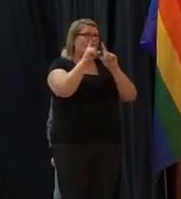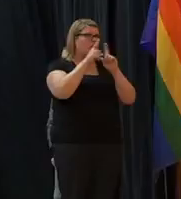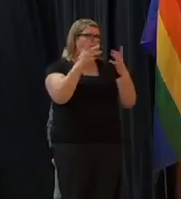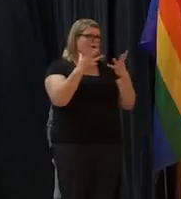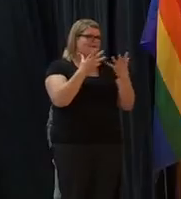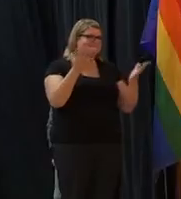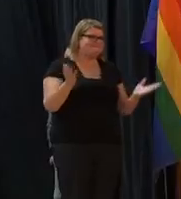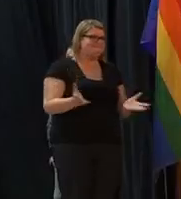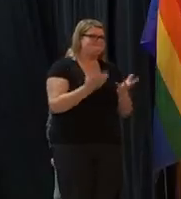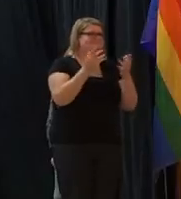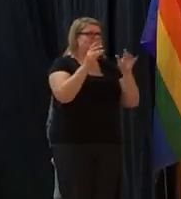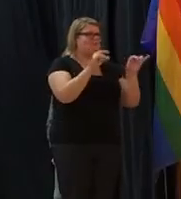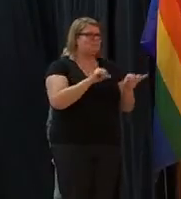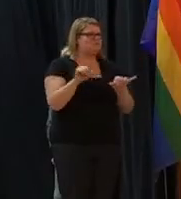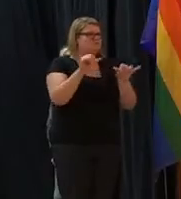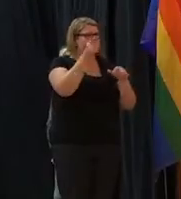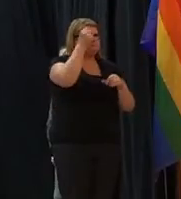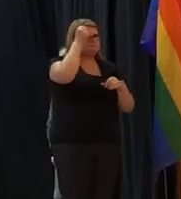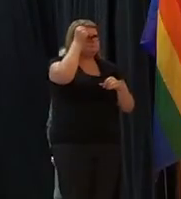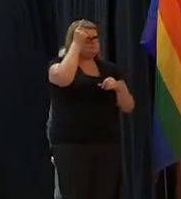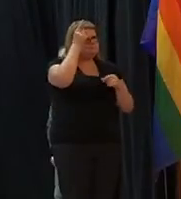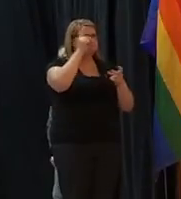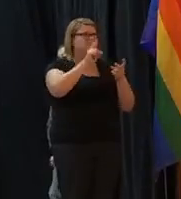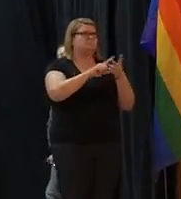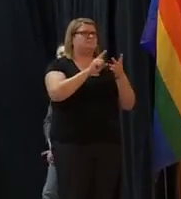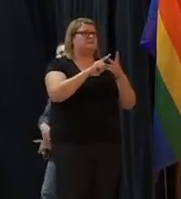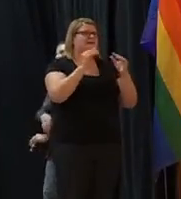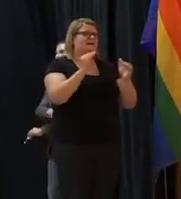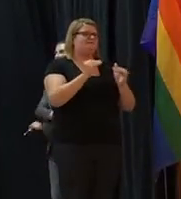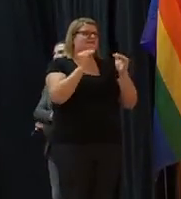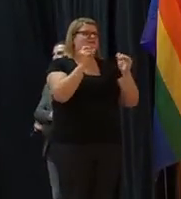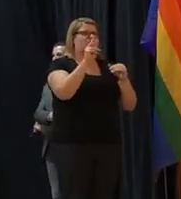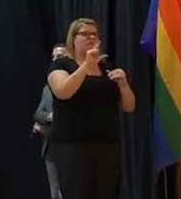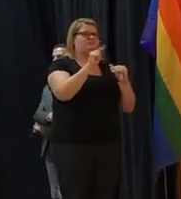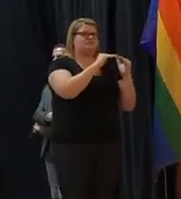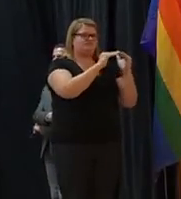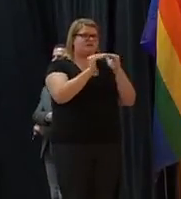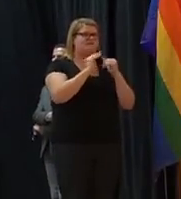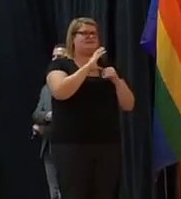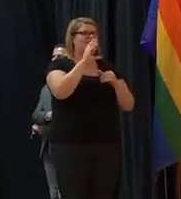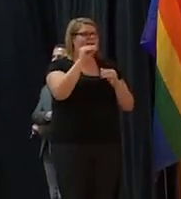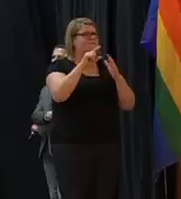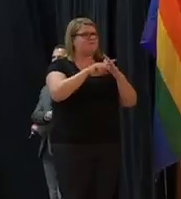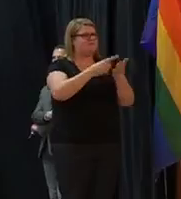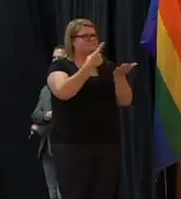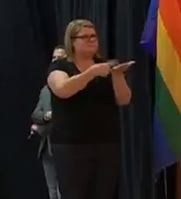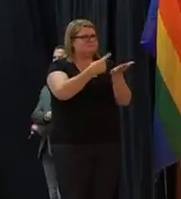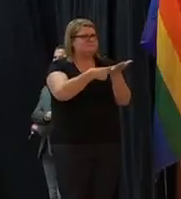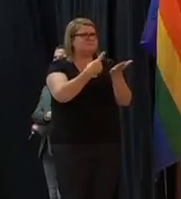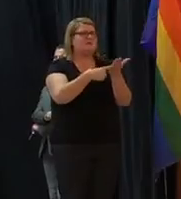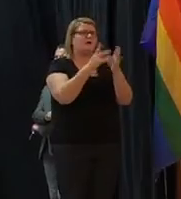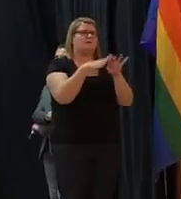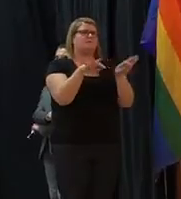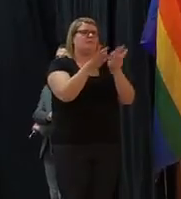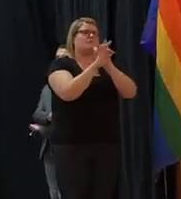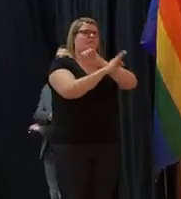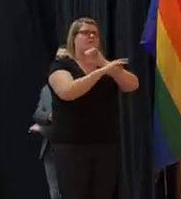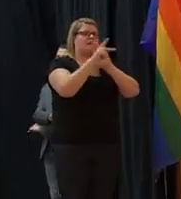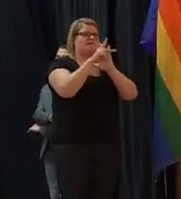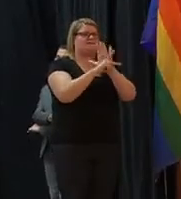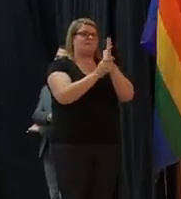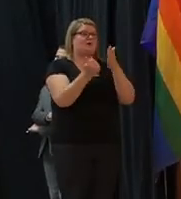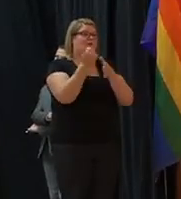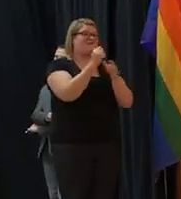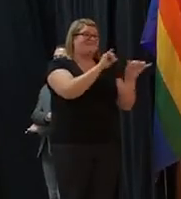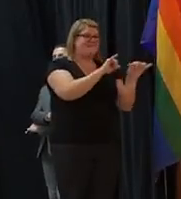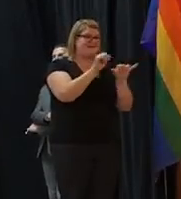mutual understanding, advance social justice, and guide dialogue on key foreign policy priorities such